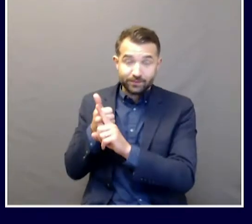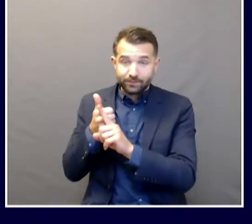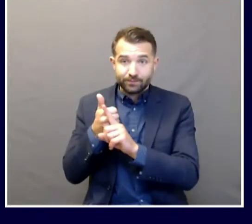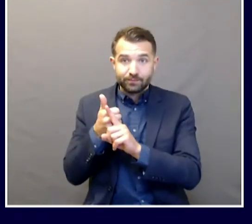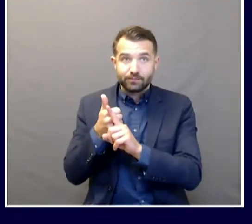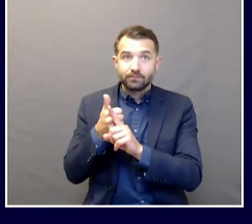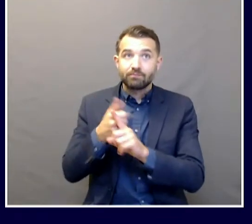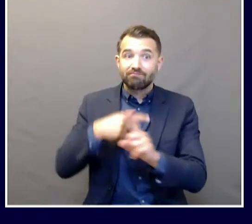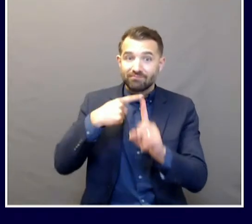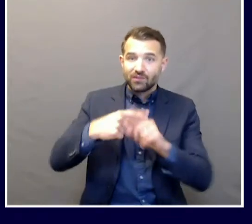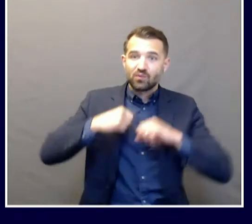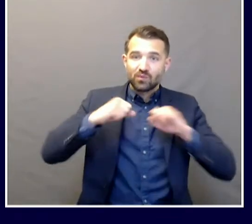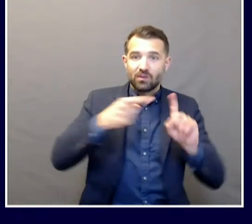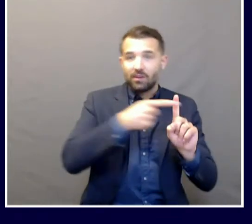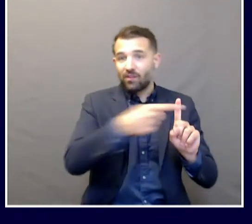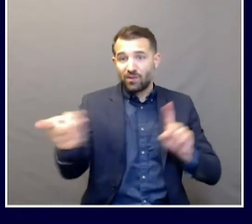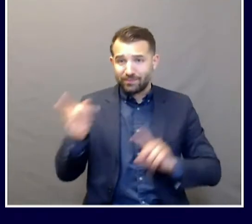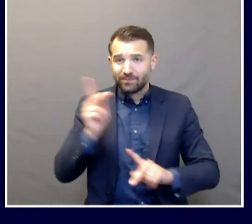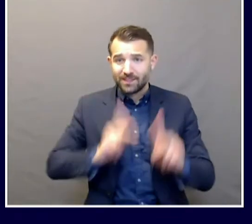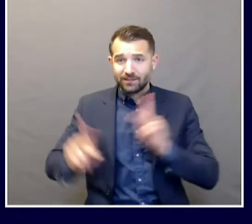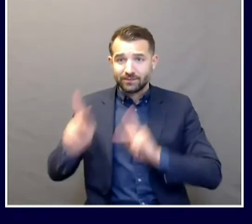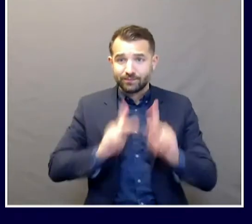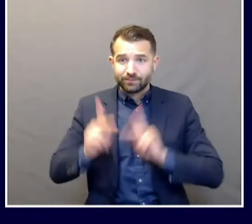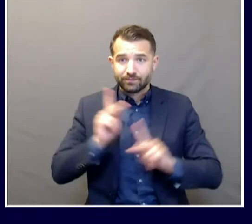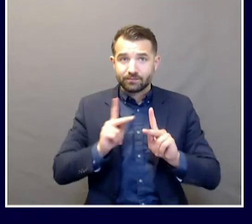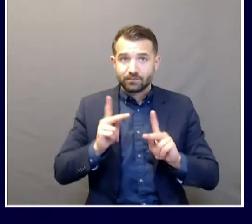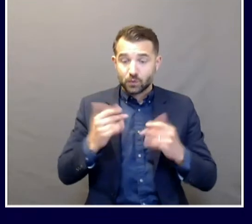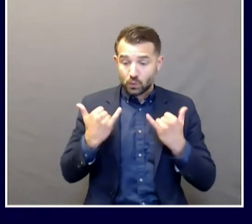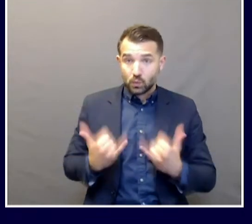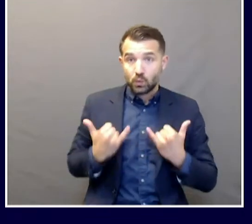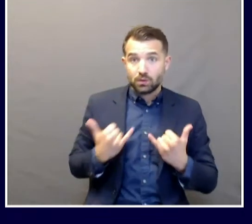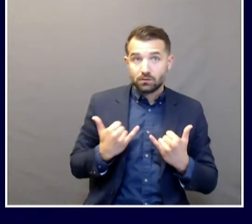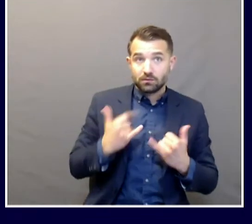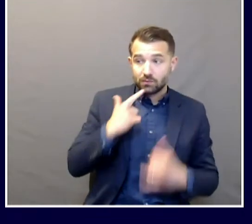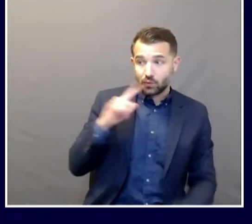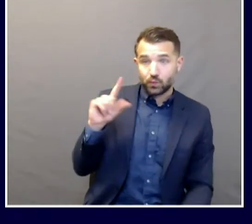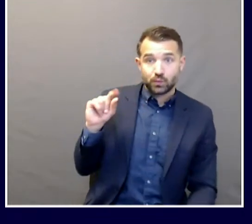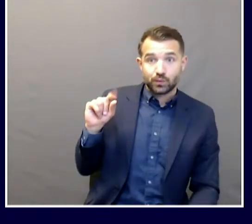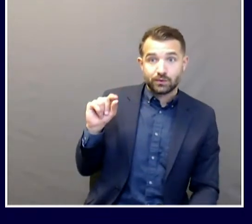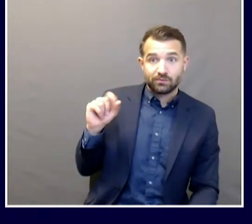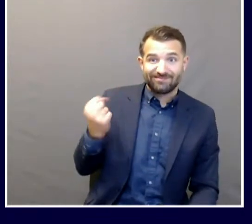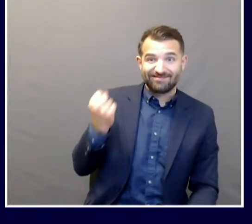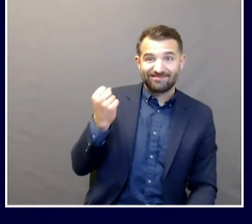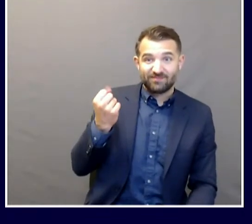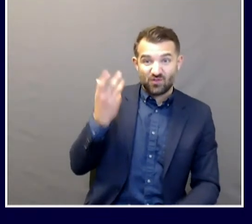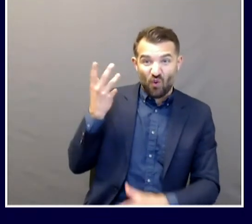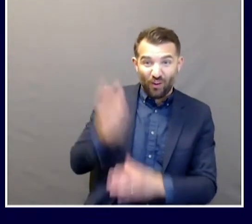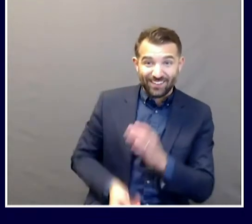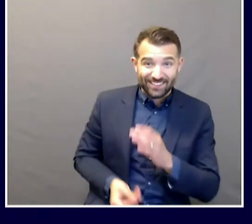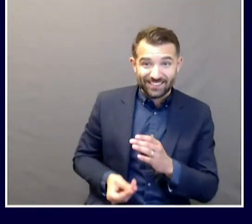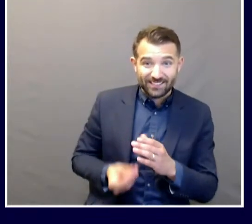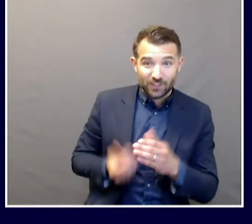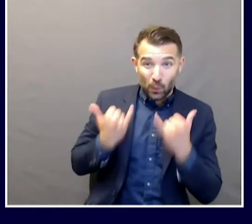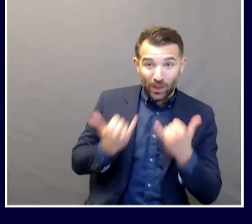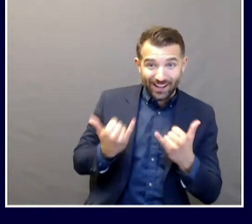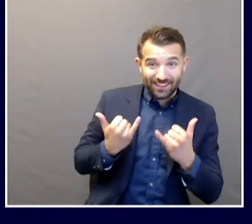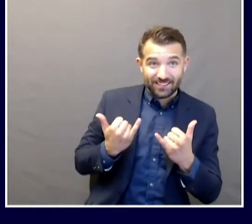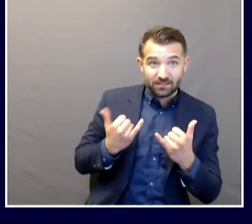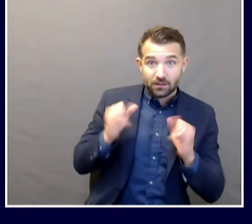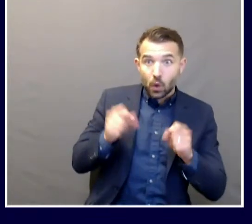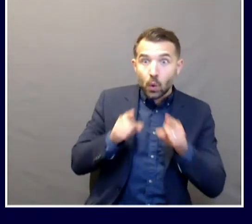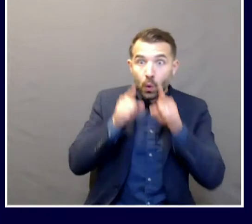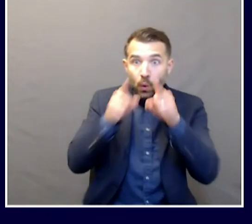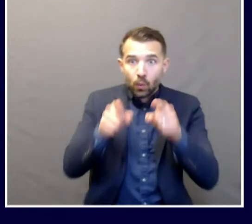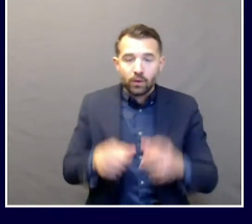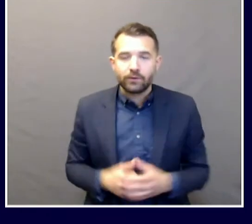20s dying. It's also the right thing to do to keep everyone in your community, your parents, your grandparents, those you work